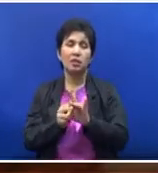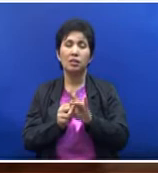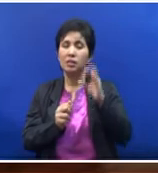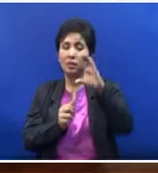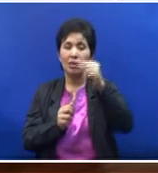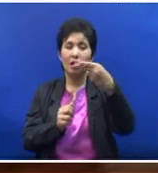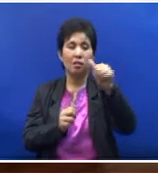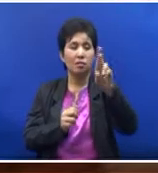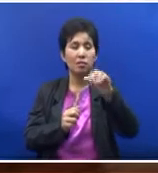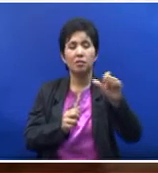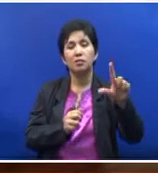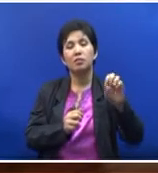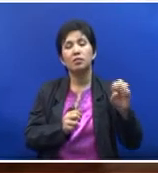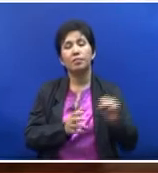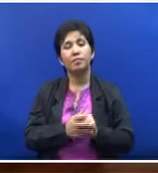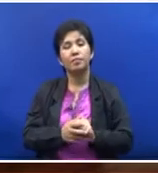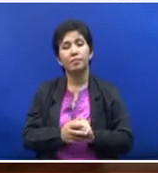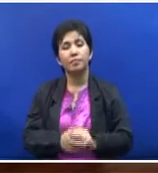Darwin theory. Okay,